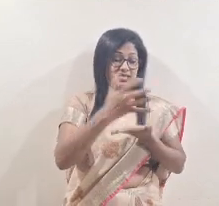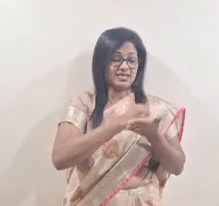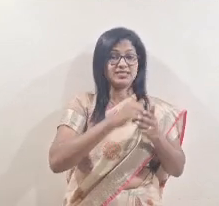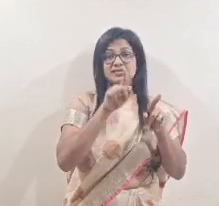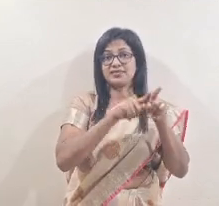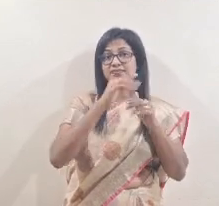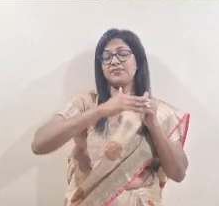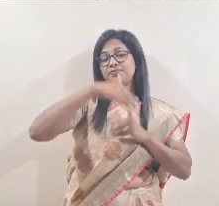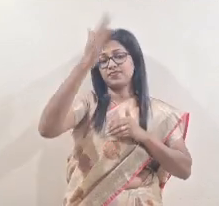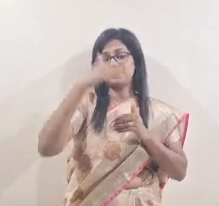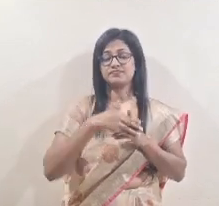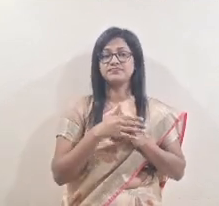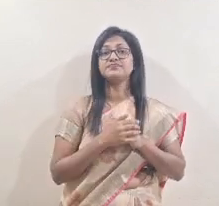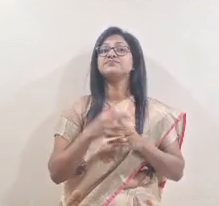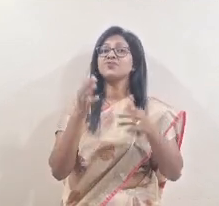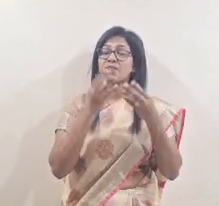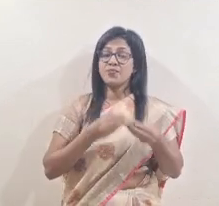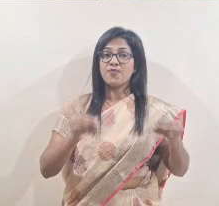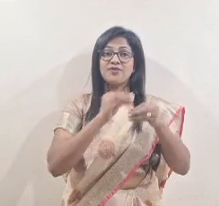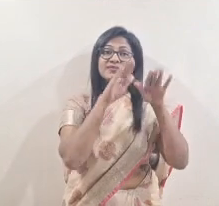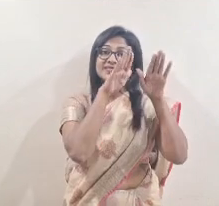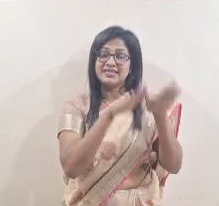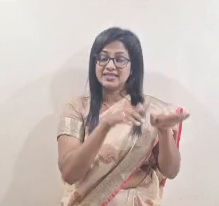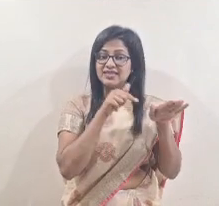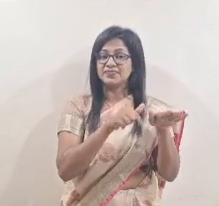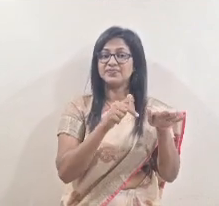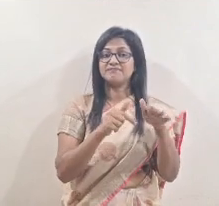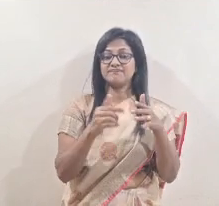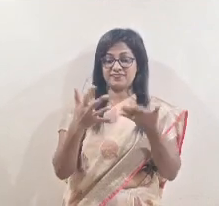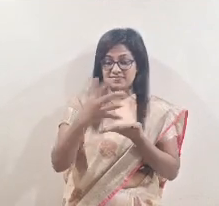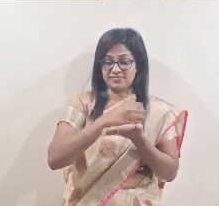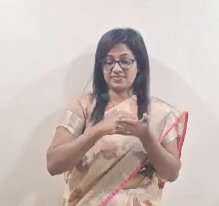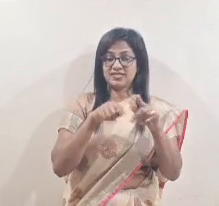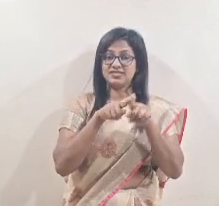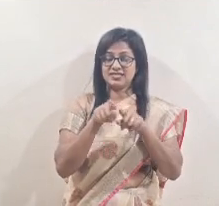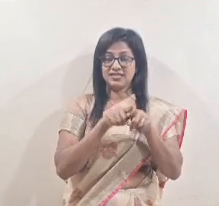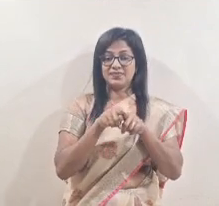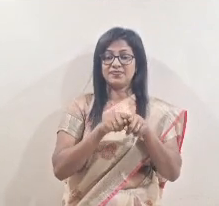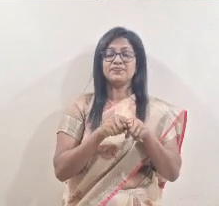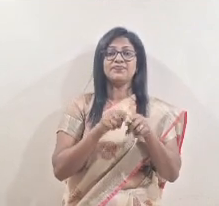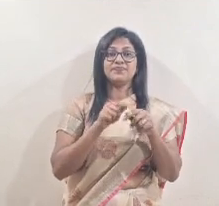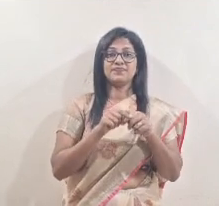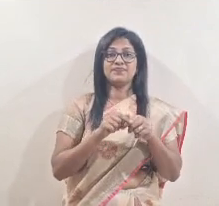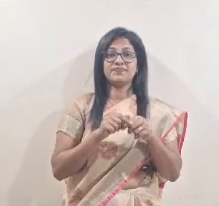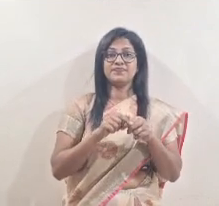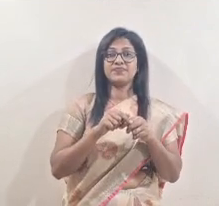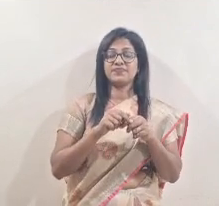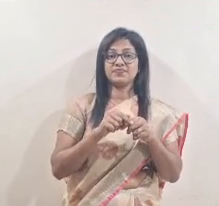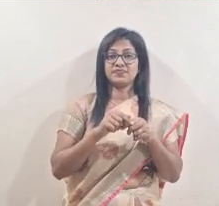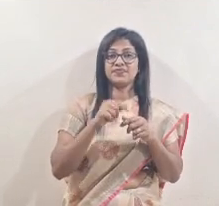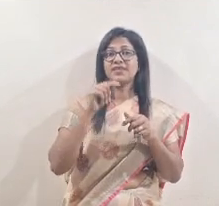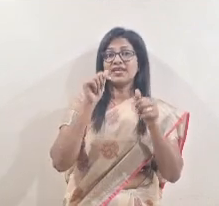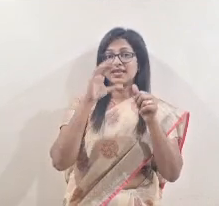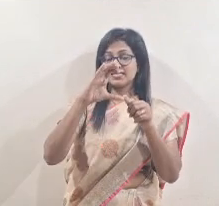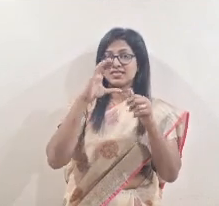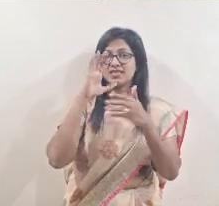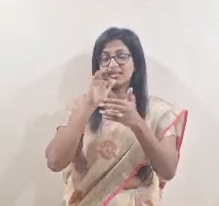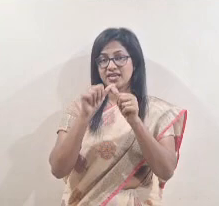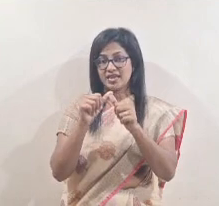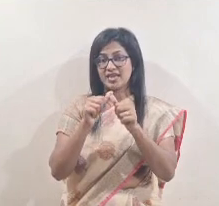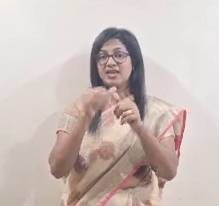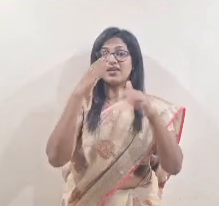that. And for the reliability of the collected sample, Cronman alpha was used, and the value came